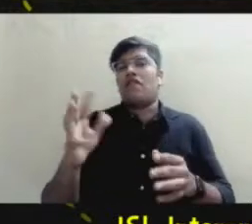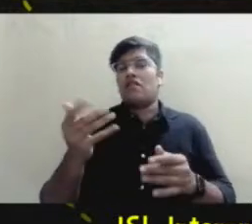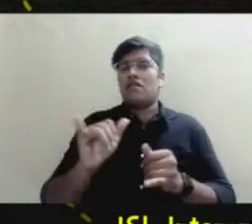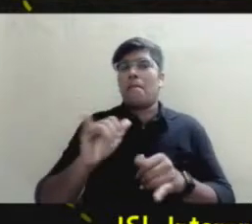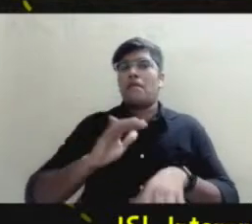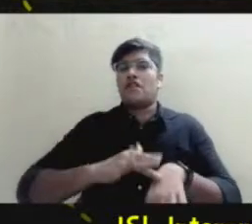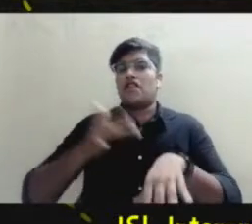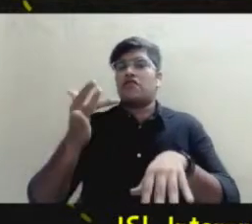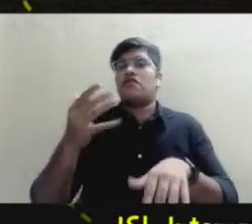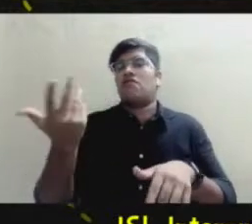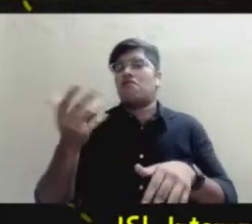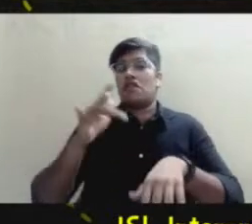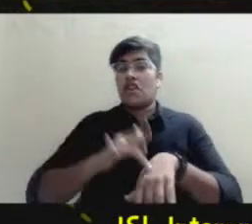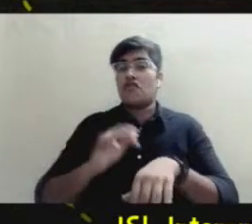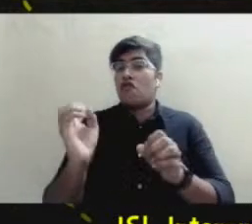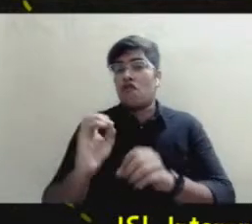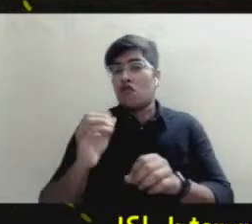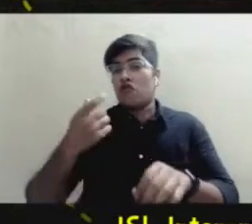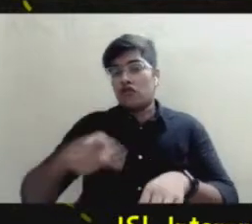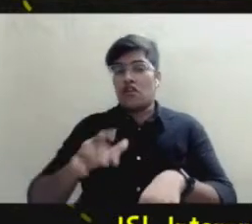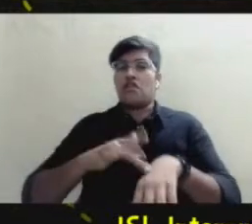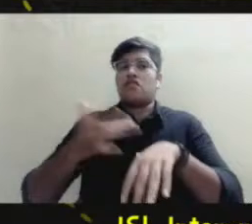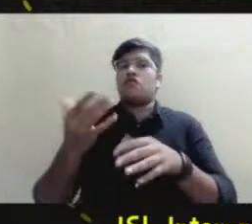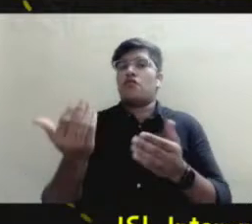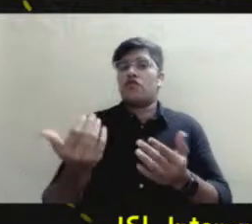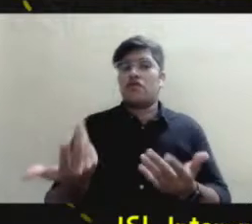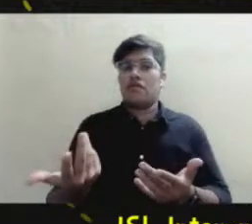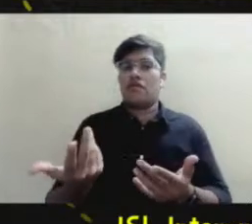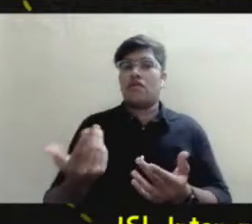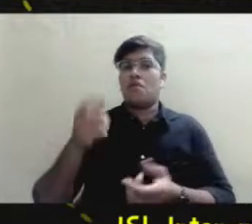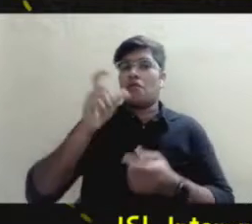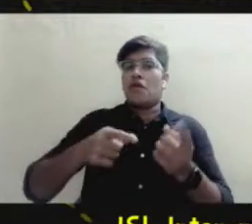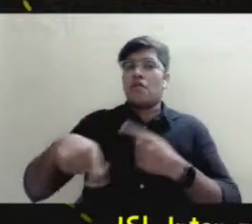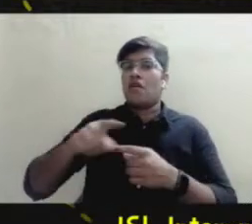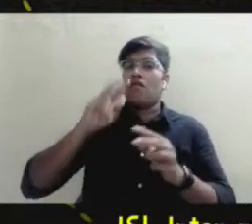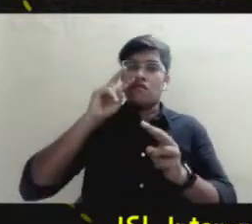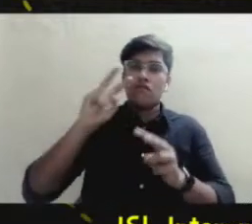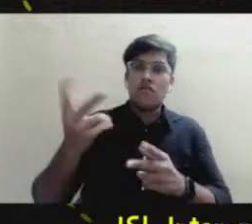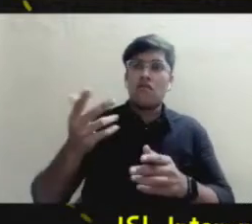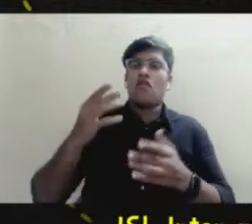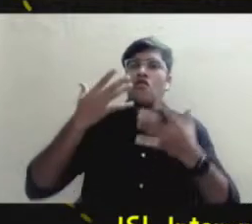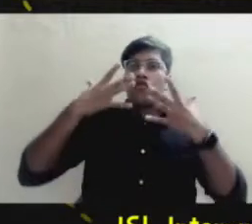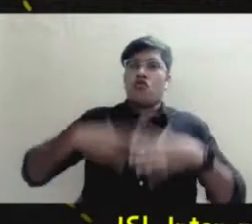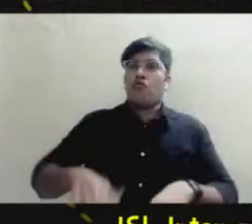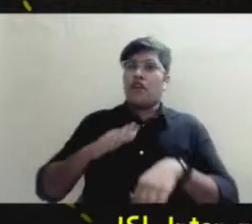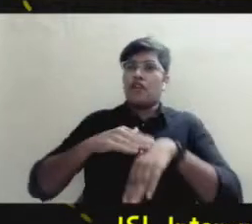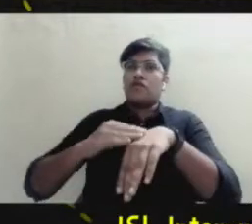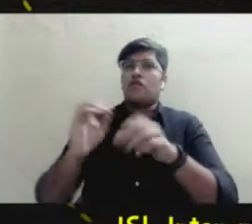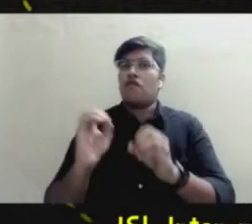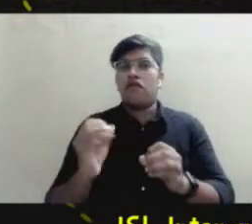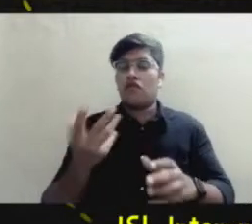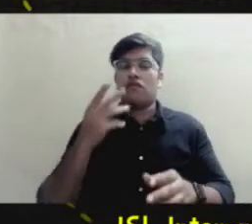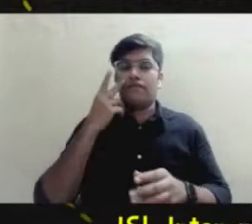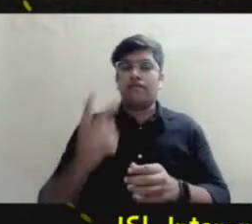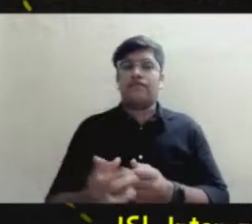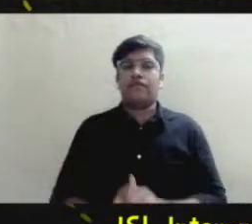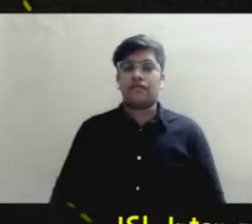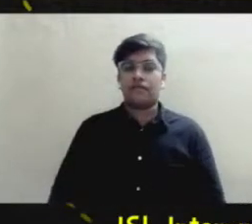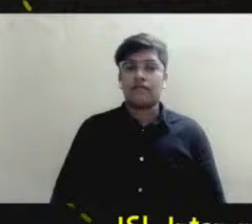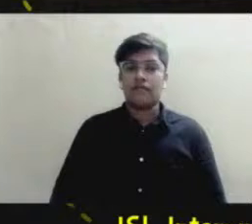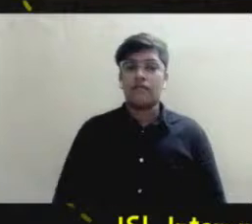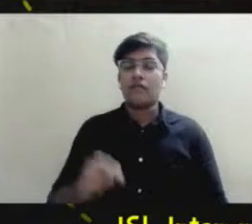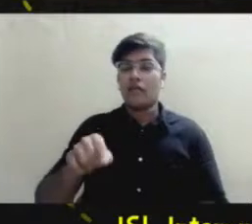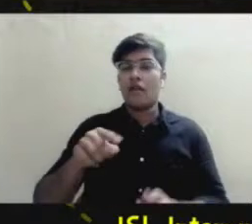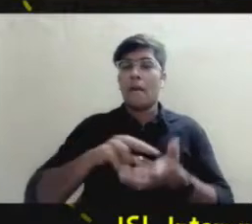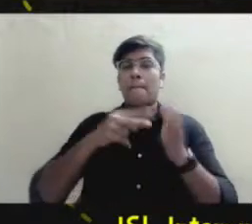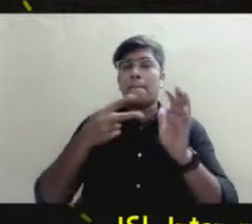which is intangible, which remains unnoticed about human experience. One of the things that happens when we try to talk about the meaning of